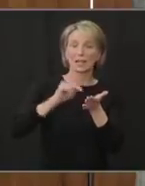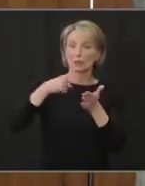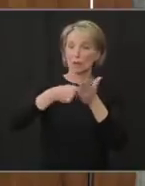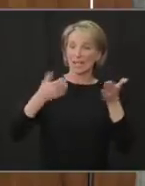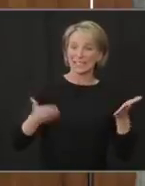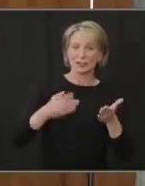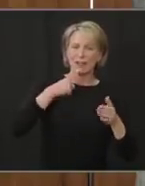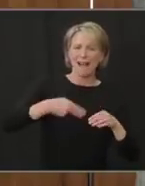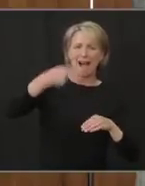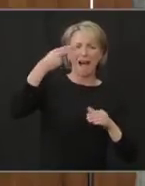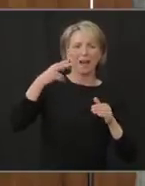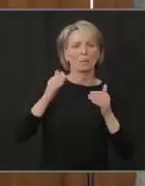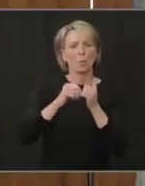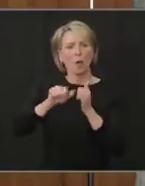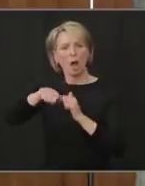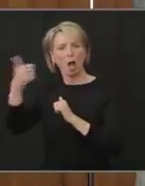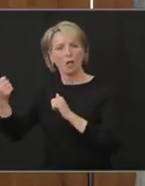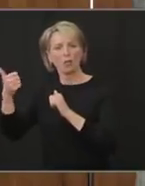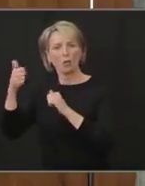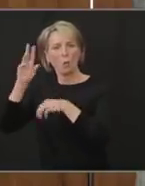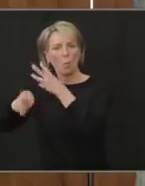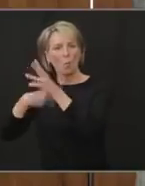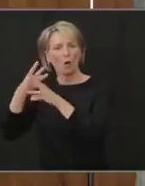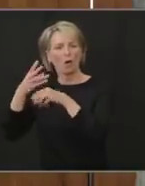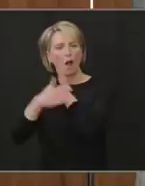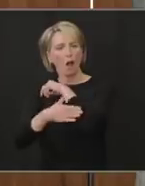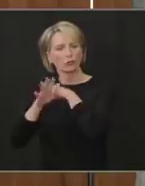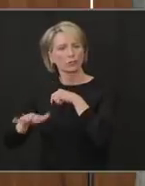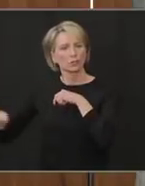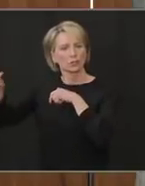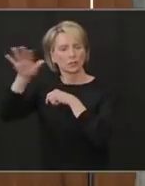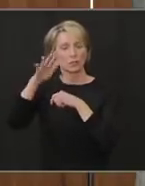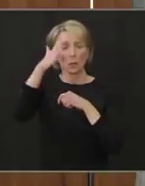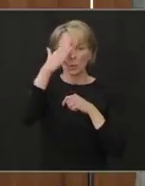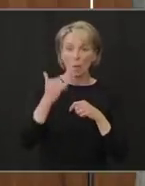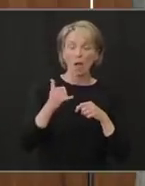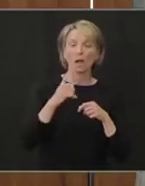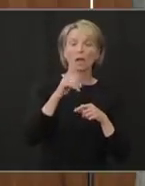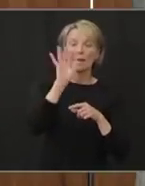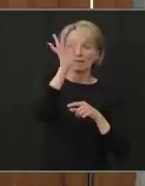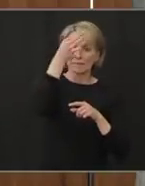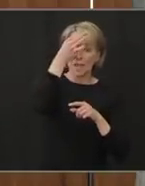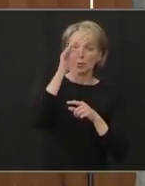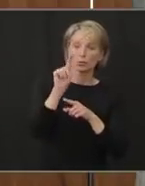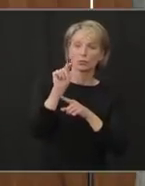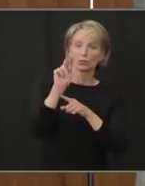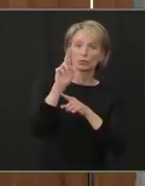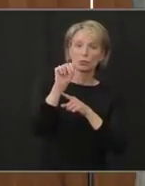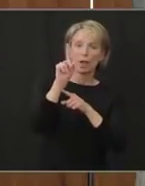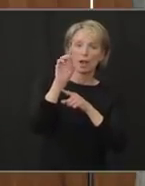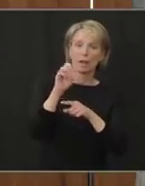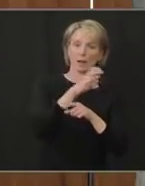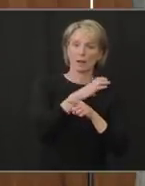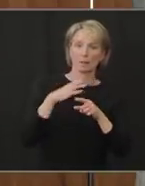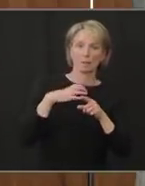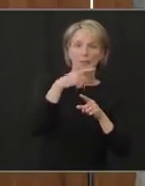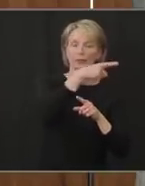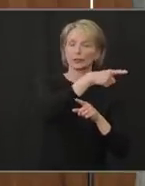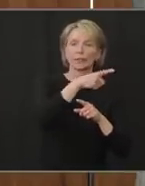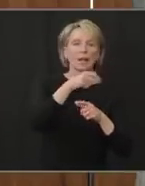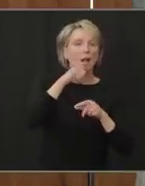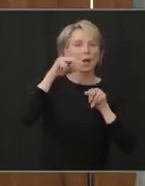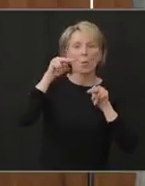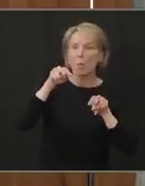the Federal Trade Commission has failed to do its job in precluding price gouging, in